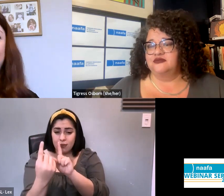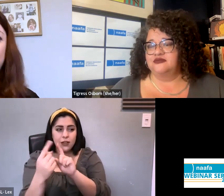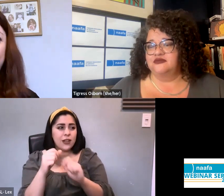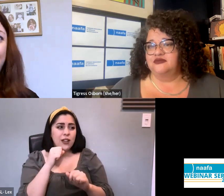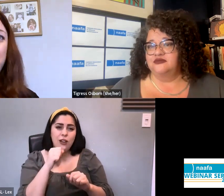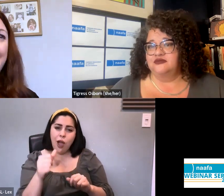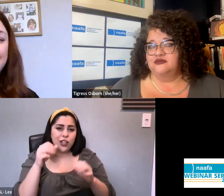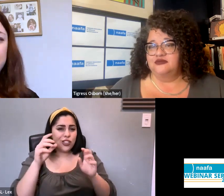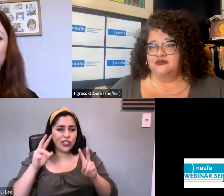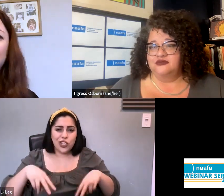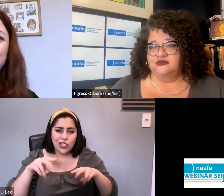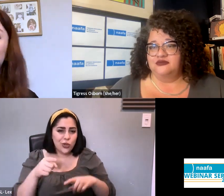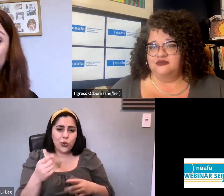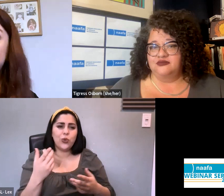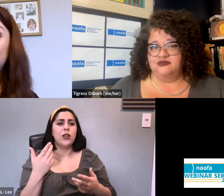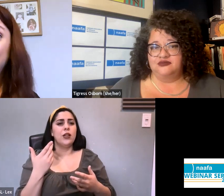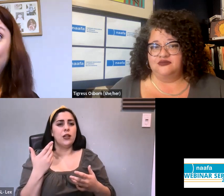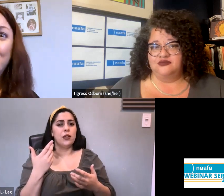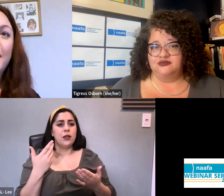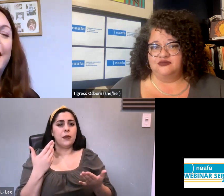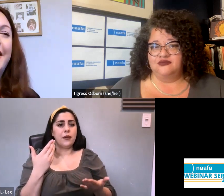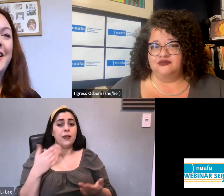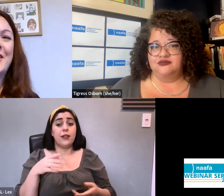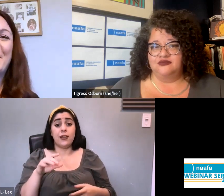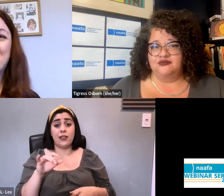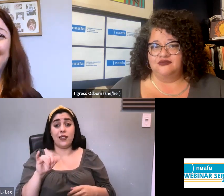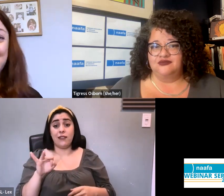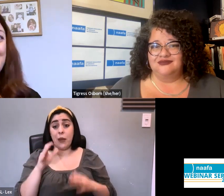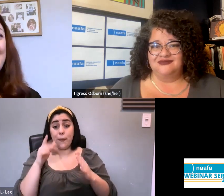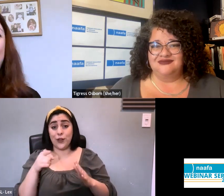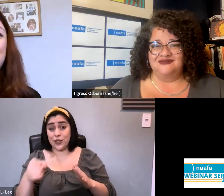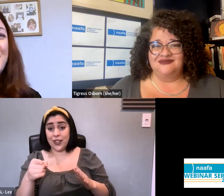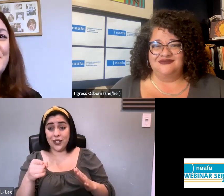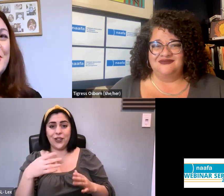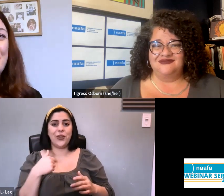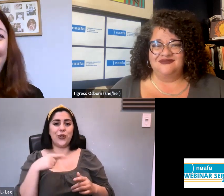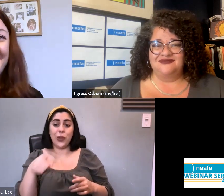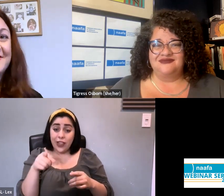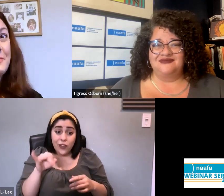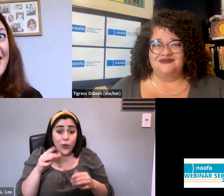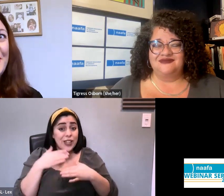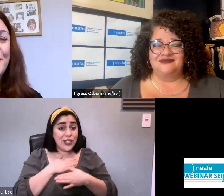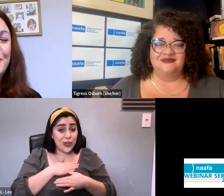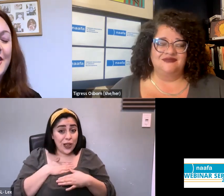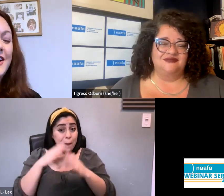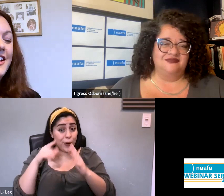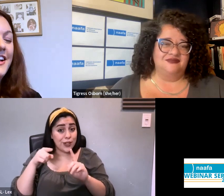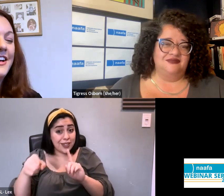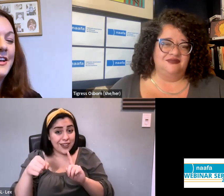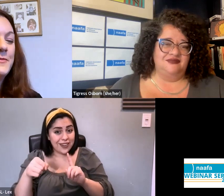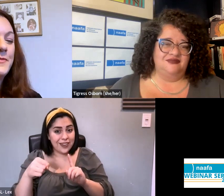if anything might conspire to do fun stuff with you, because you can have fun with planning your